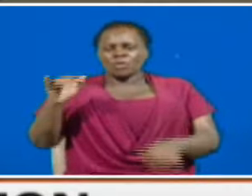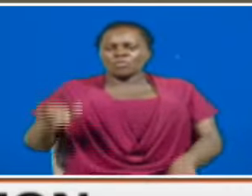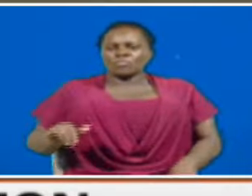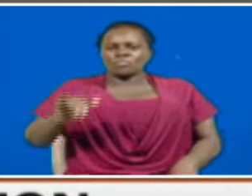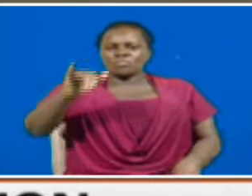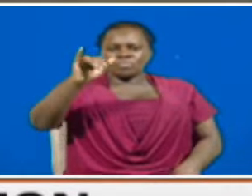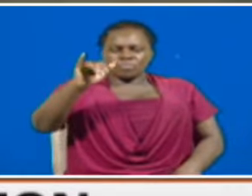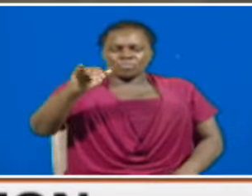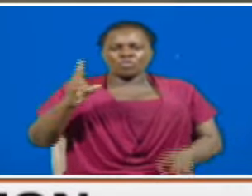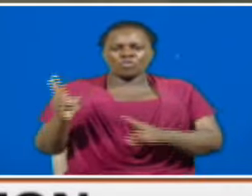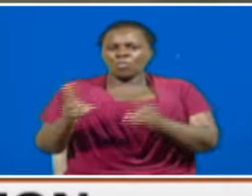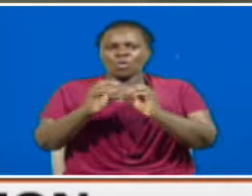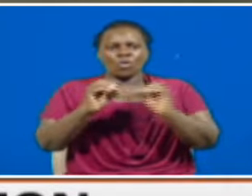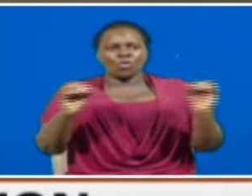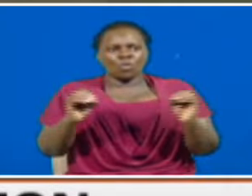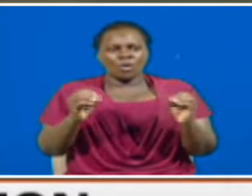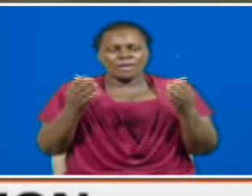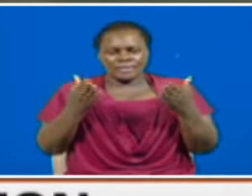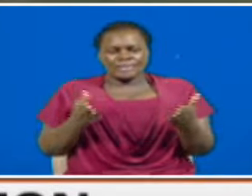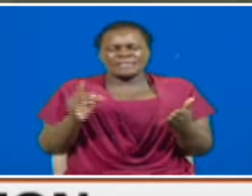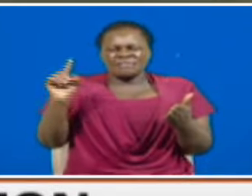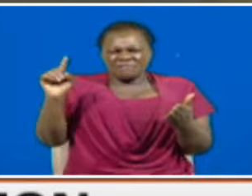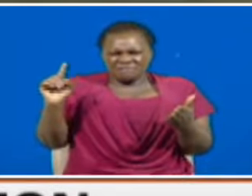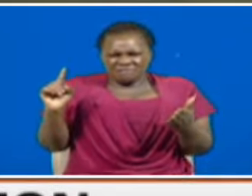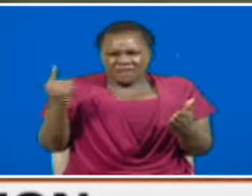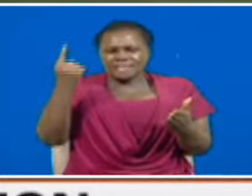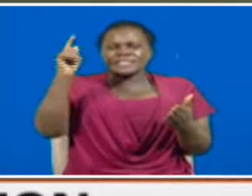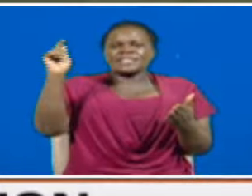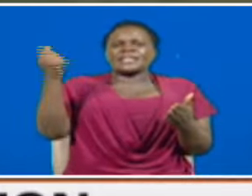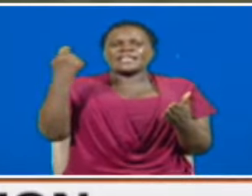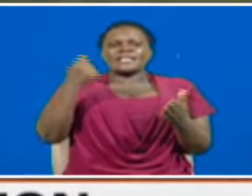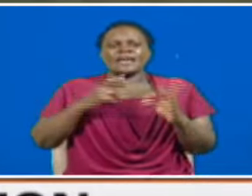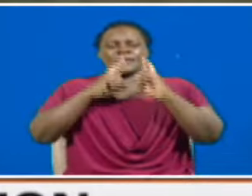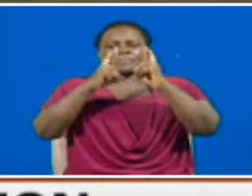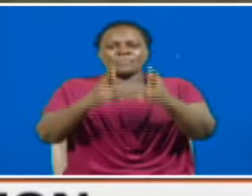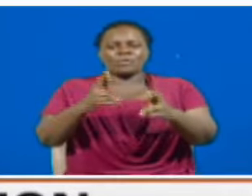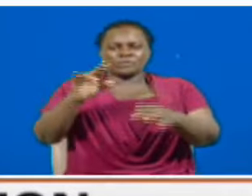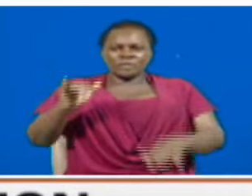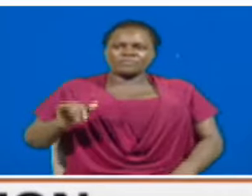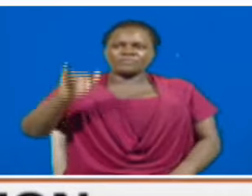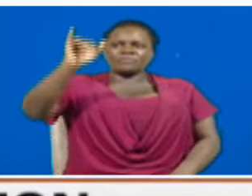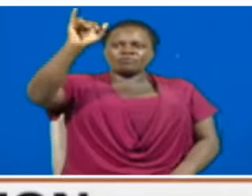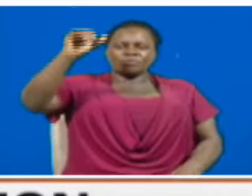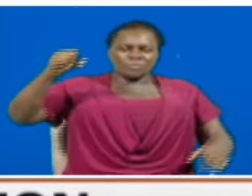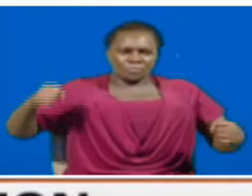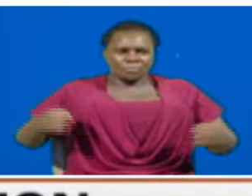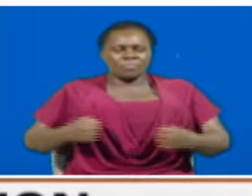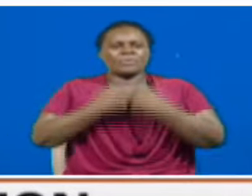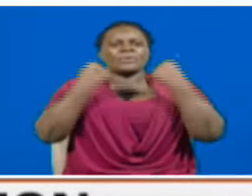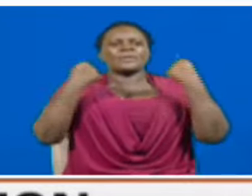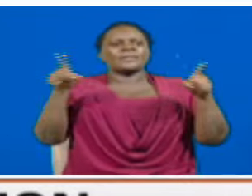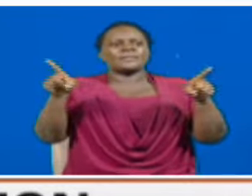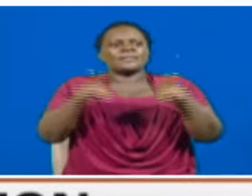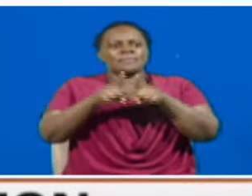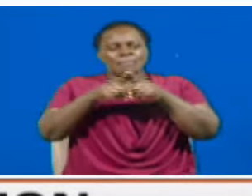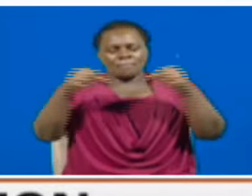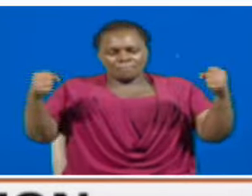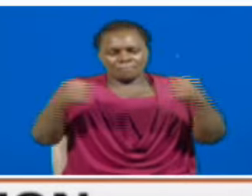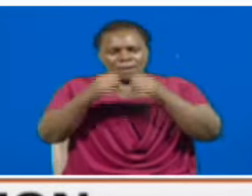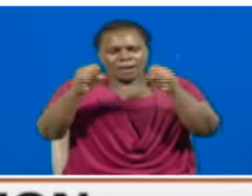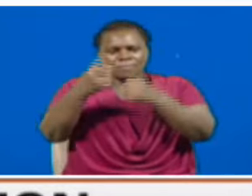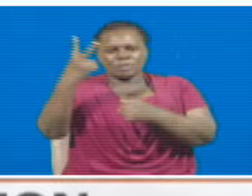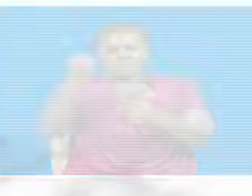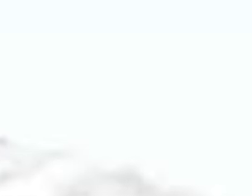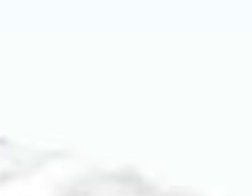accidents aren't uncommon, this marks Kenya's first reported mid-air collision. The Chaki Dadri mid-air collision that occurred